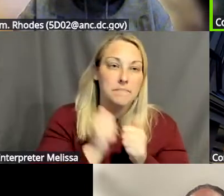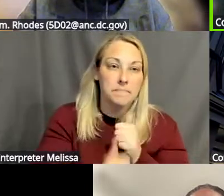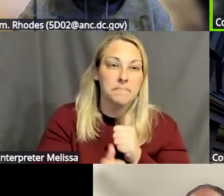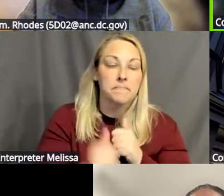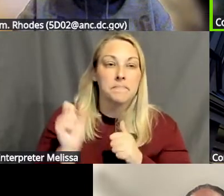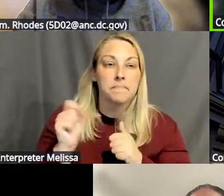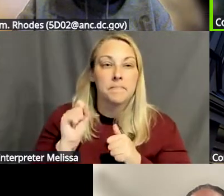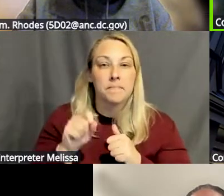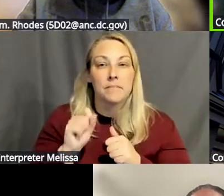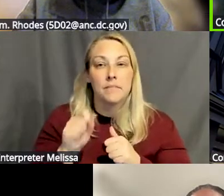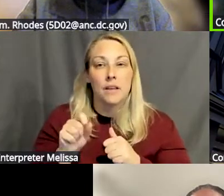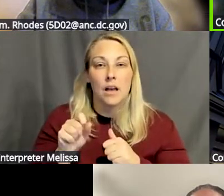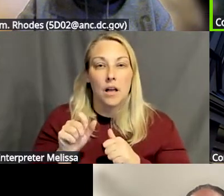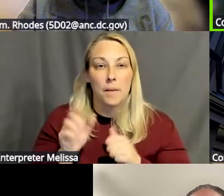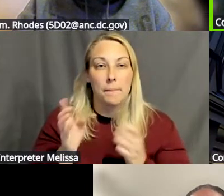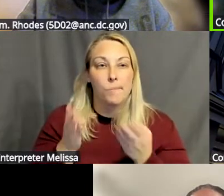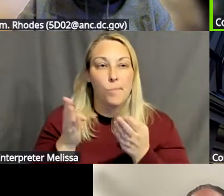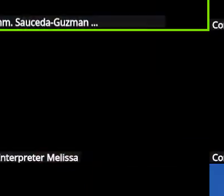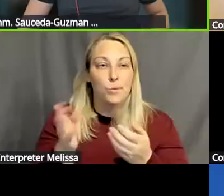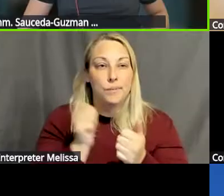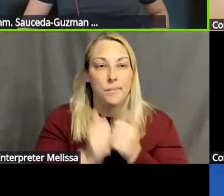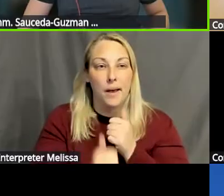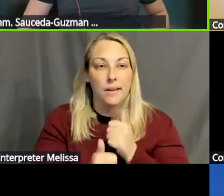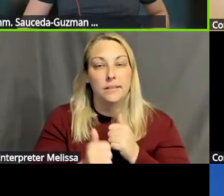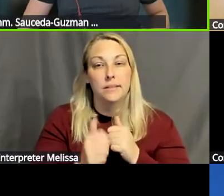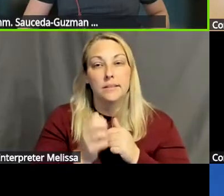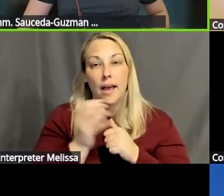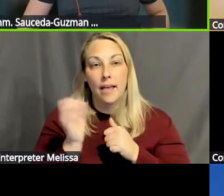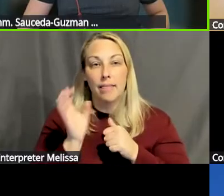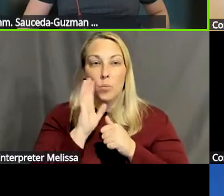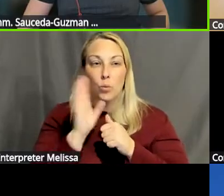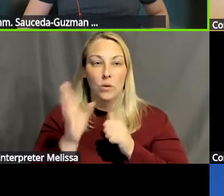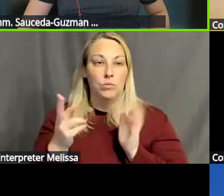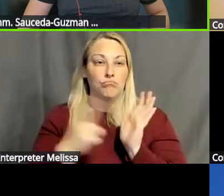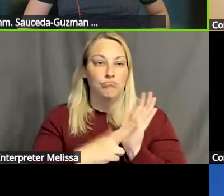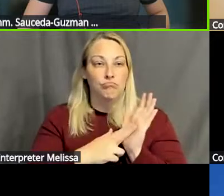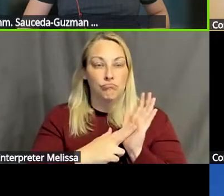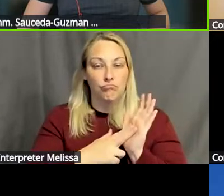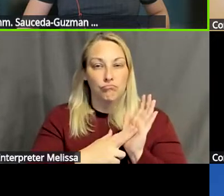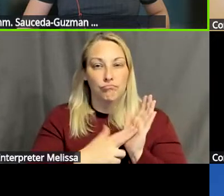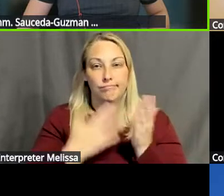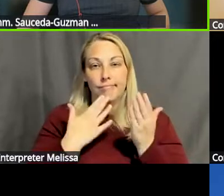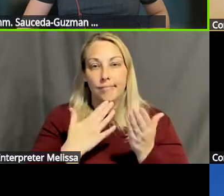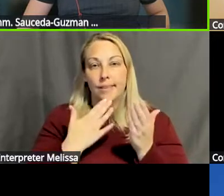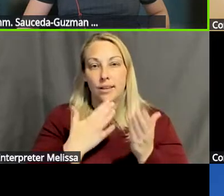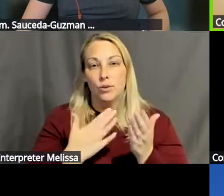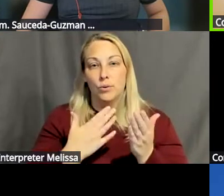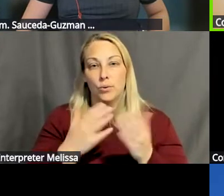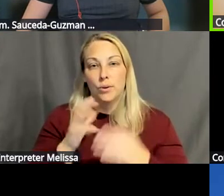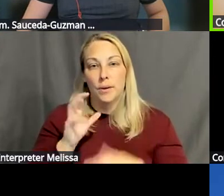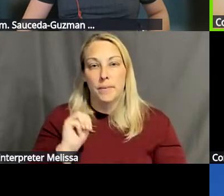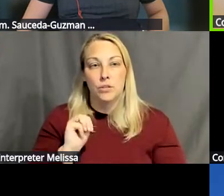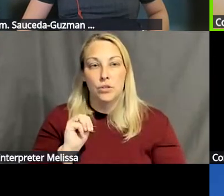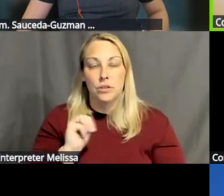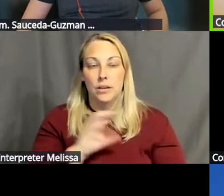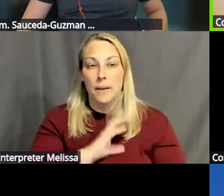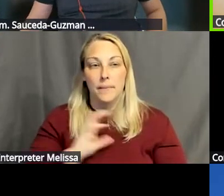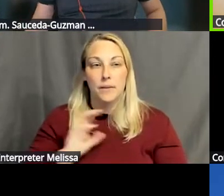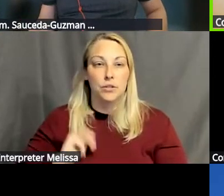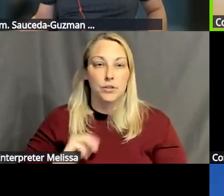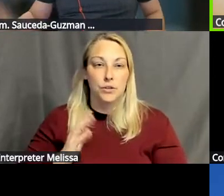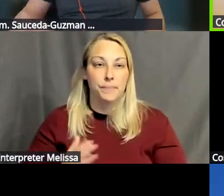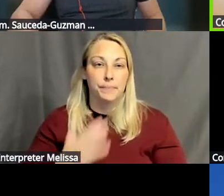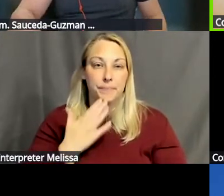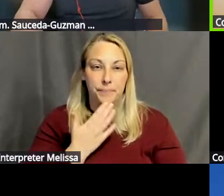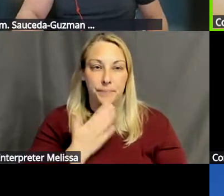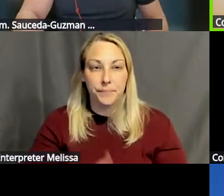motion. Motion passes, and that will get signed. Thank you, Commissioner Rhodes. Thanks, everybody.